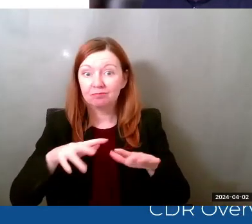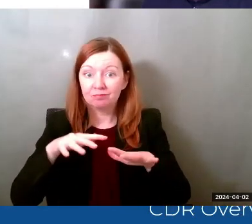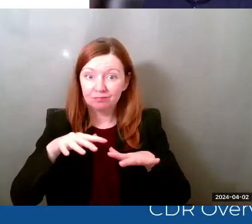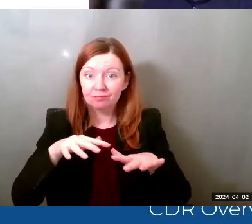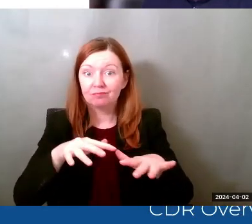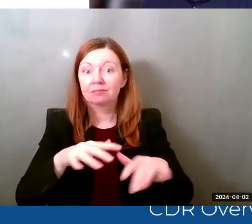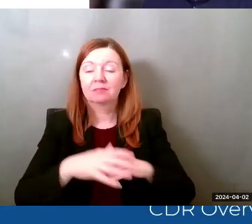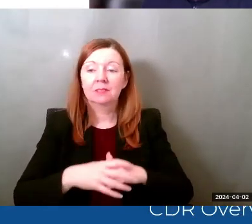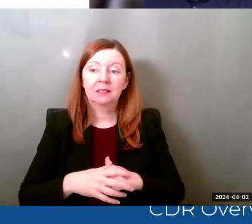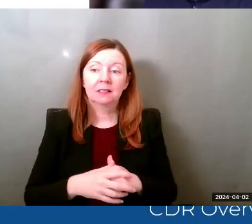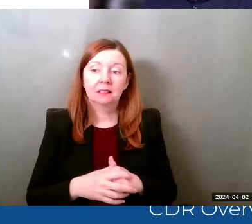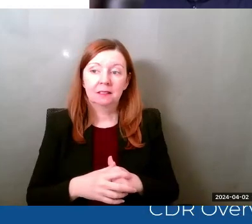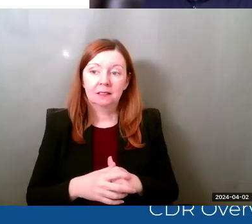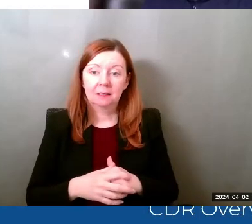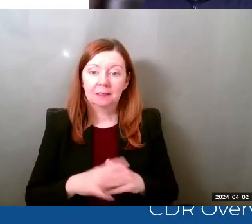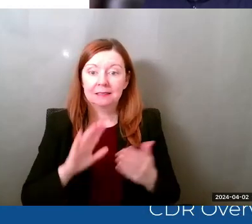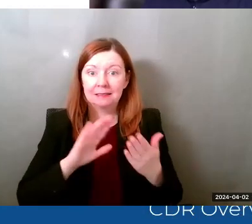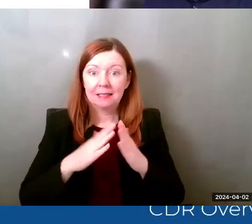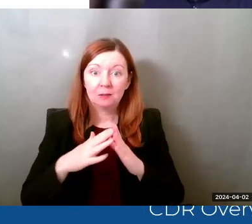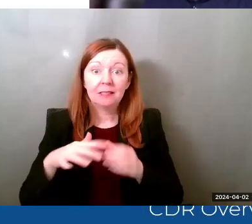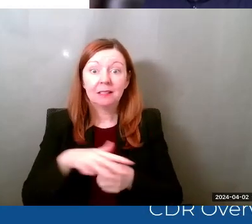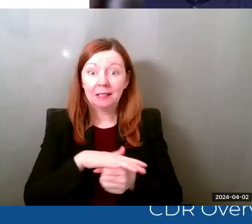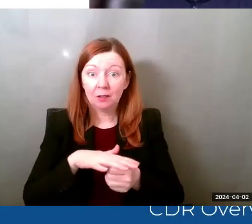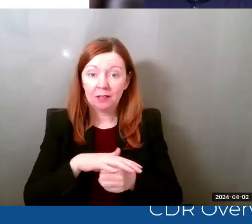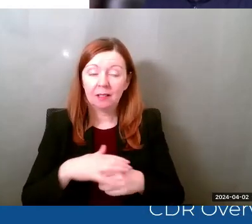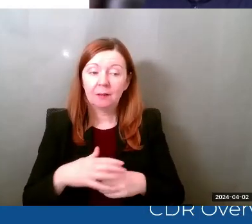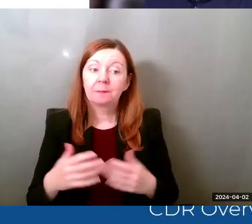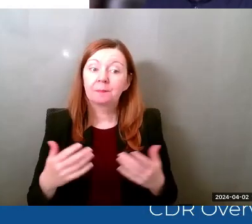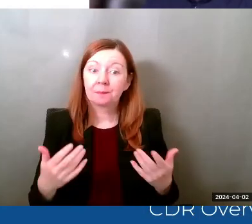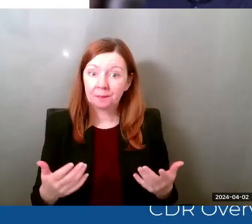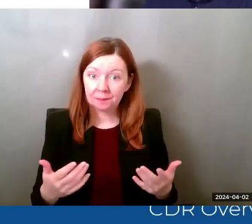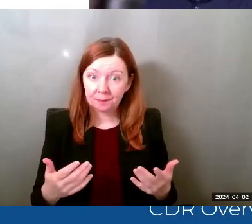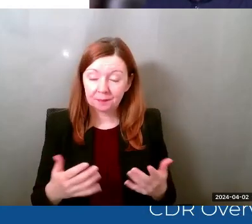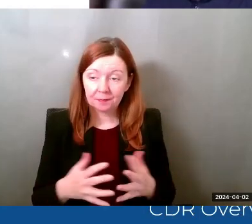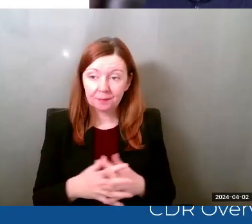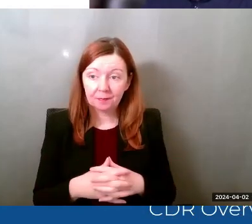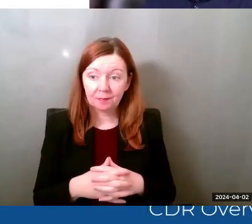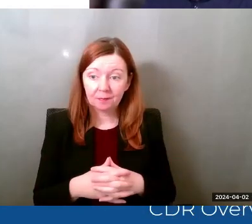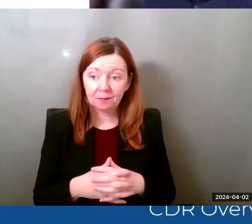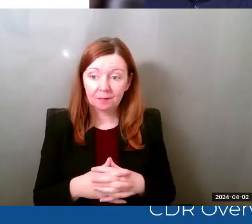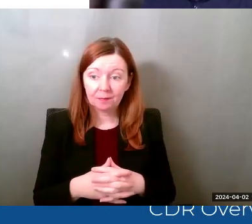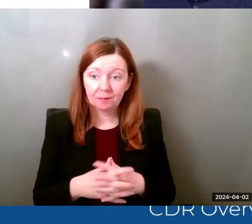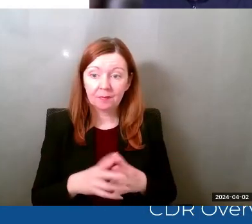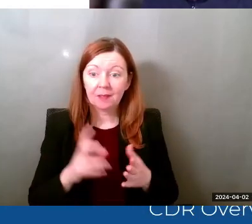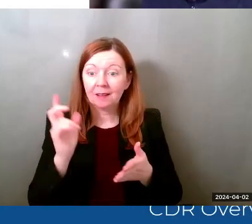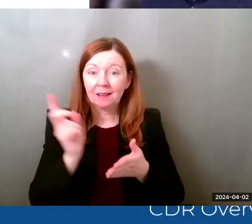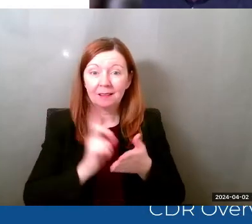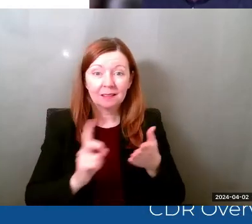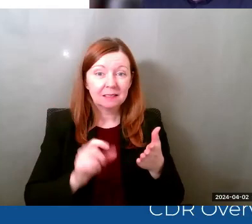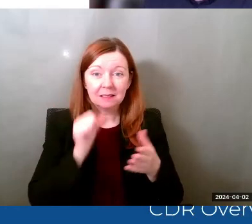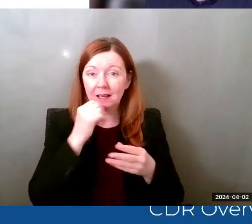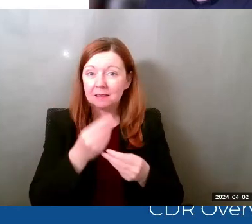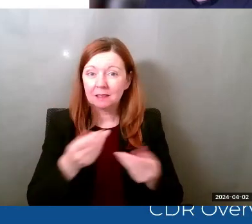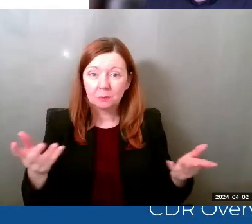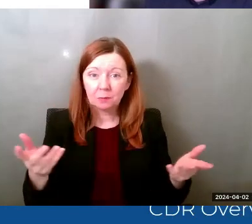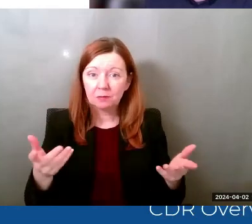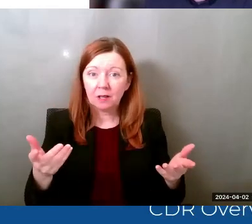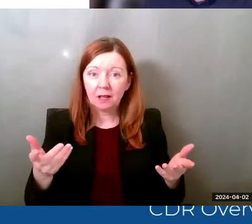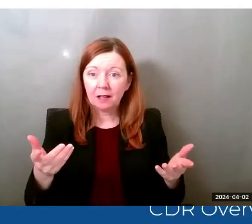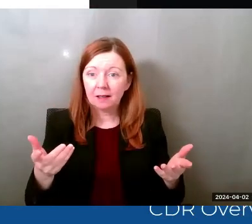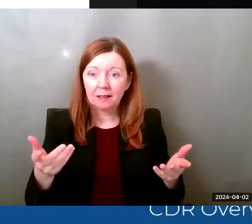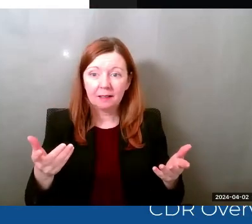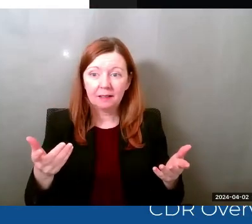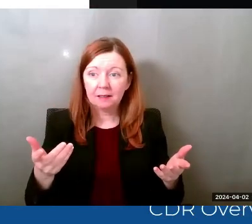in the downtown area. With that being said, the design doesn't provide in any